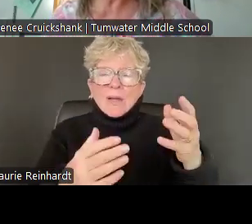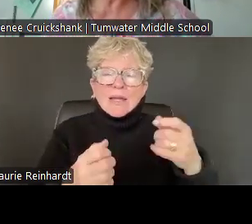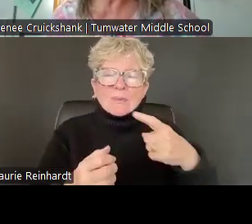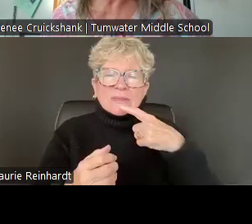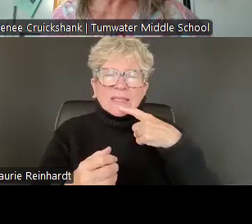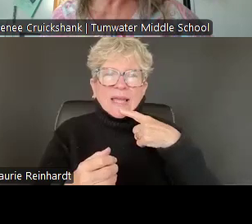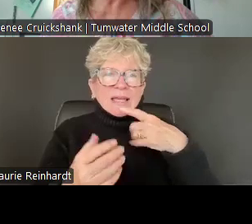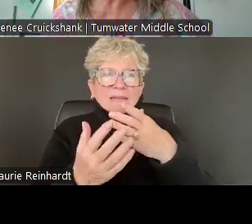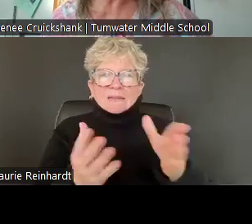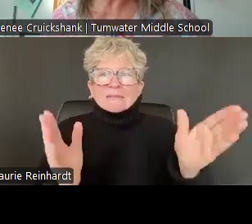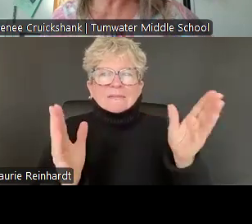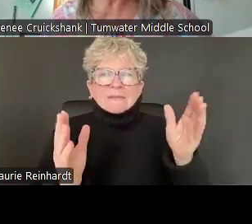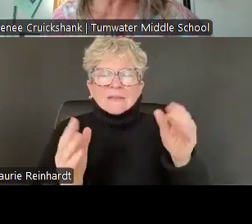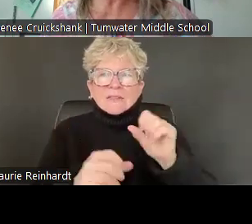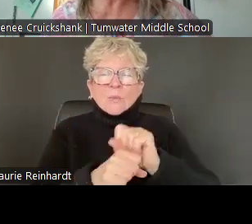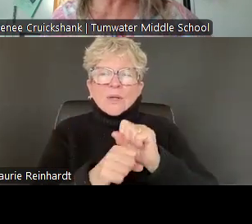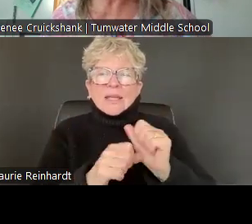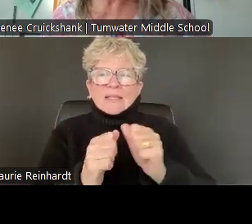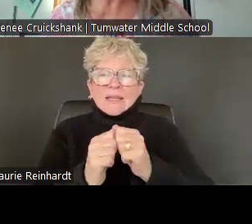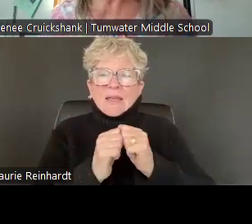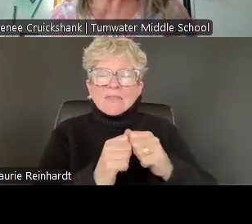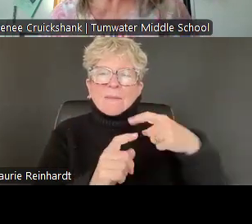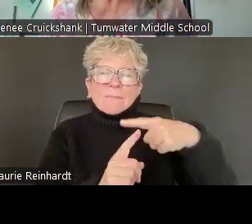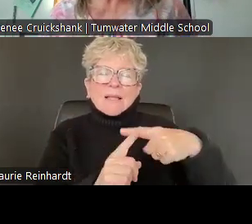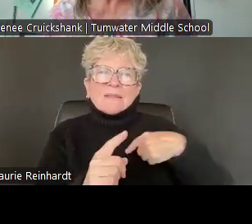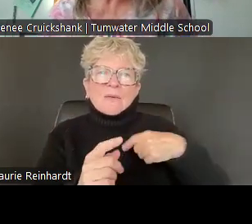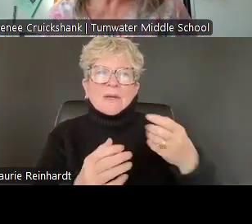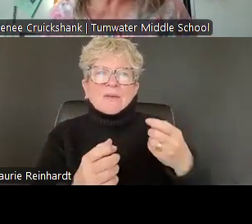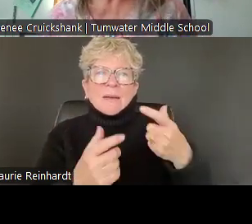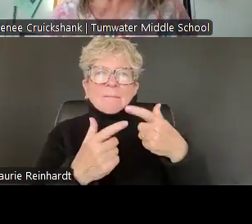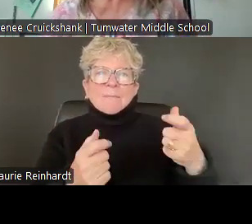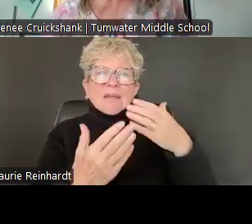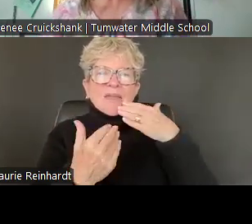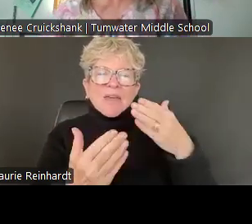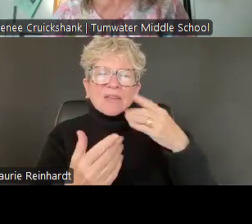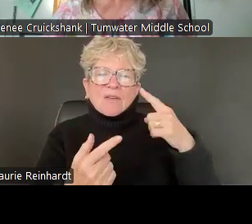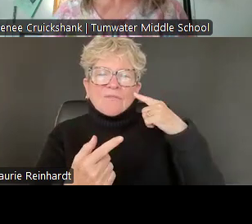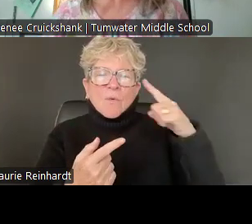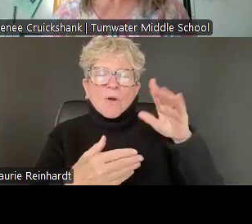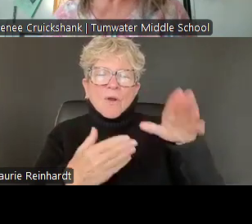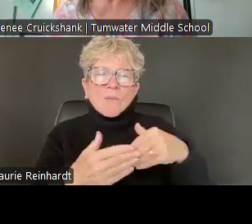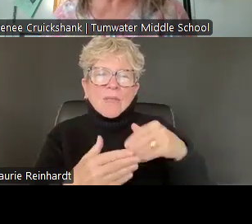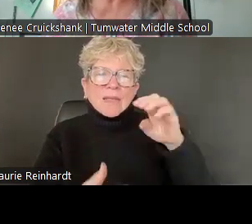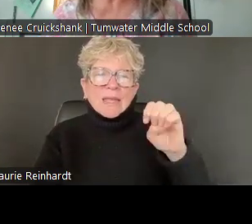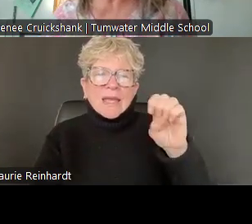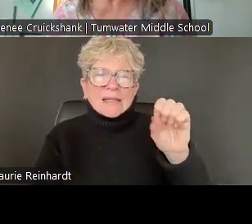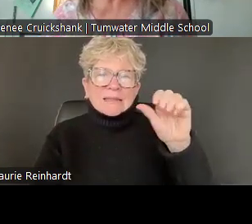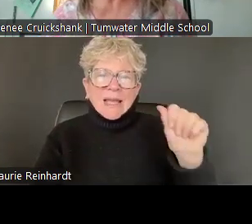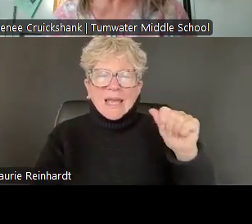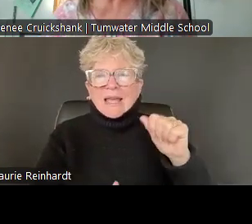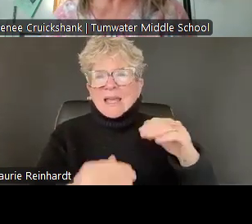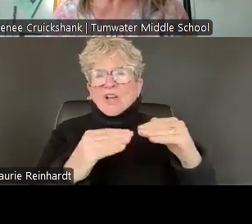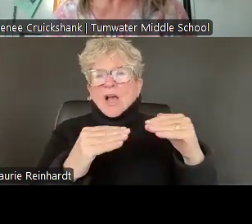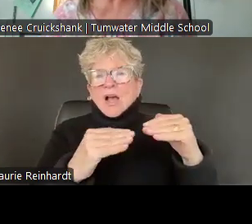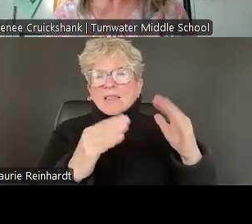across. It's working together. I also want to give a big thank you to all my ESA colleagues that work in all the